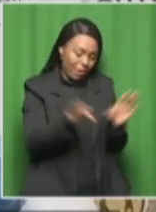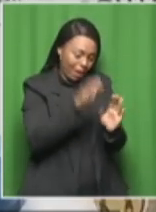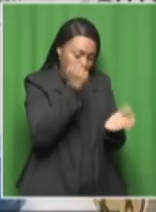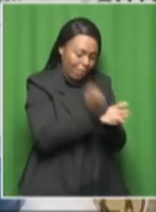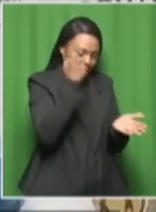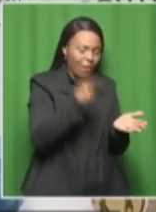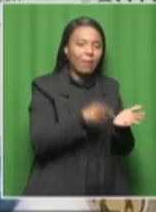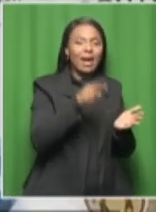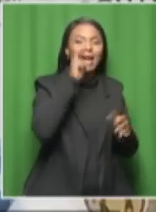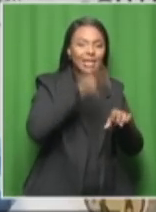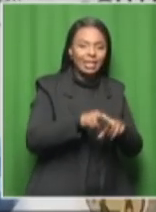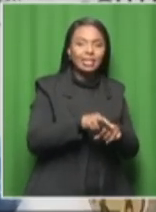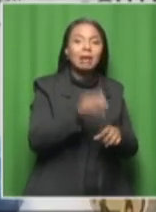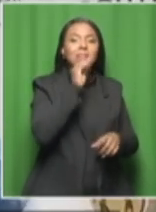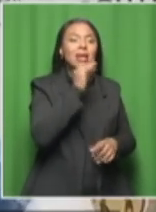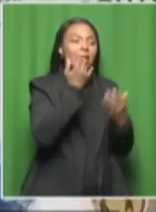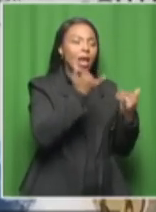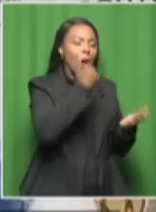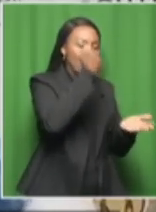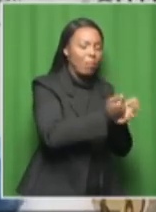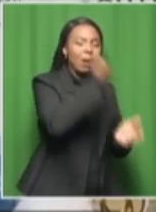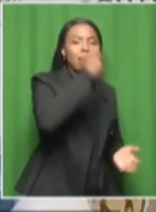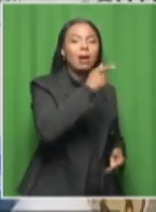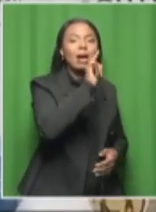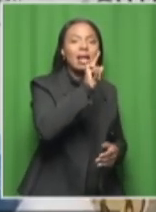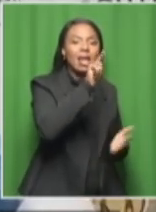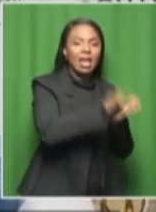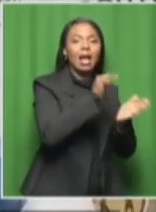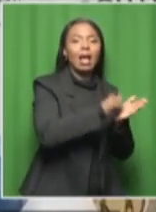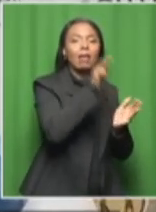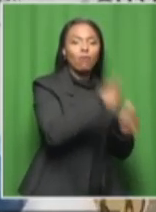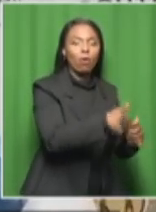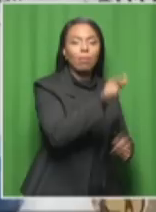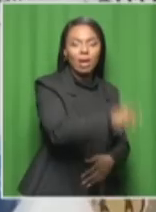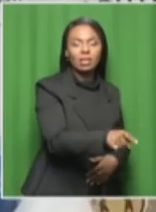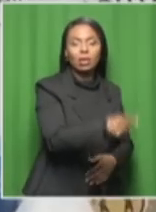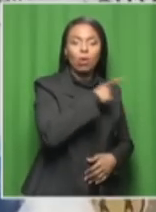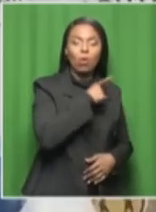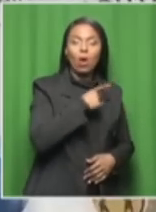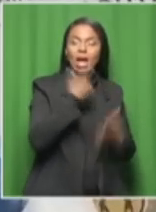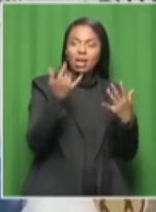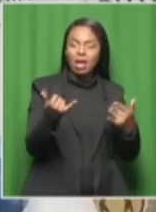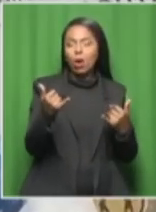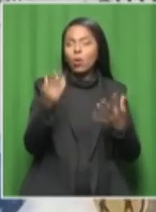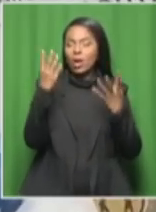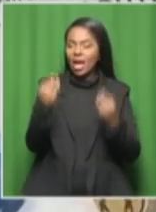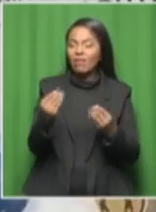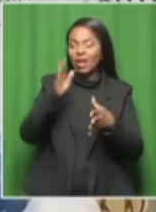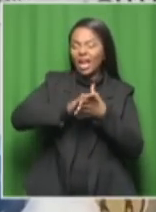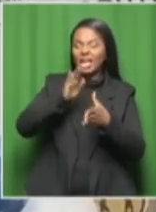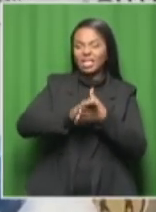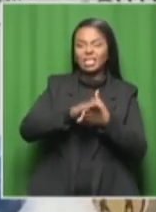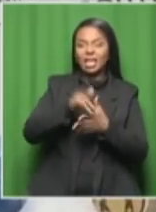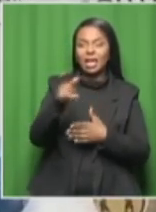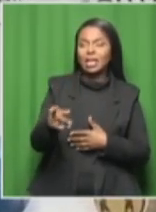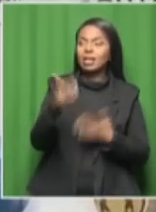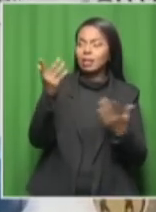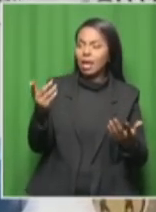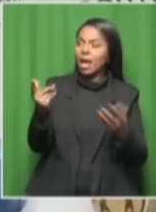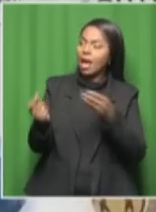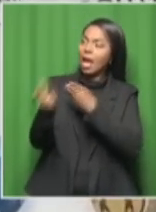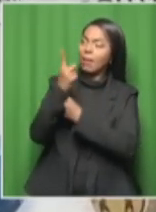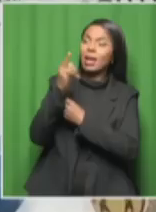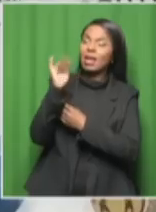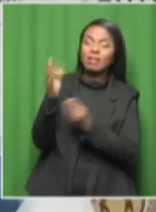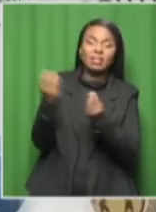supposed to be illegal, but it becomes legal because you have got a reason to, that reason being war. If there is a natural